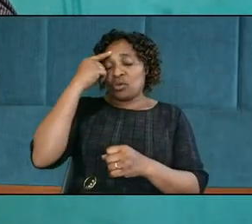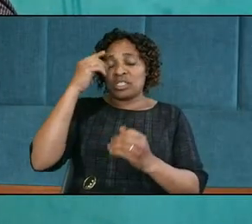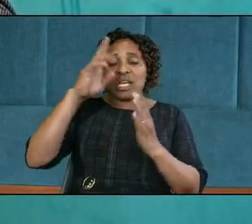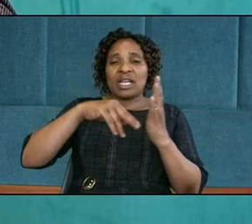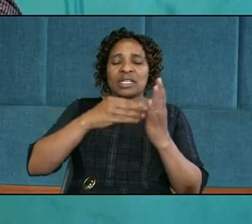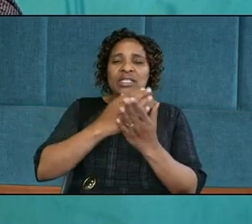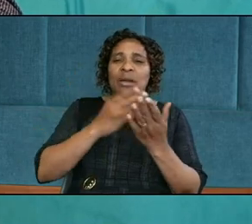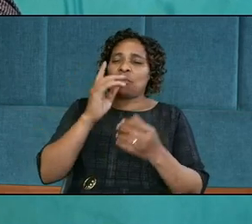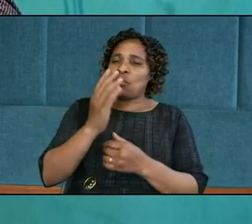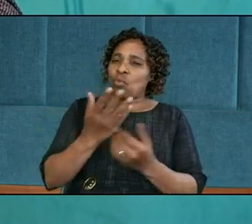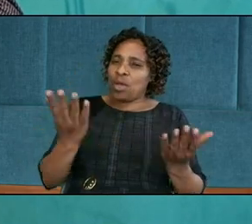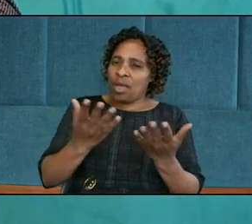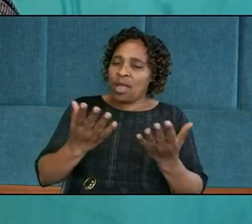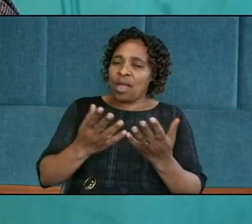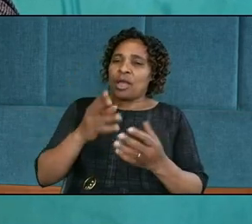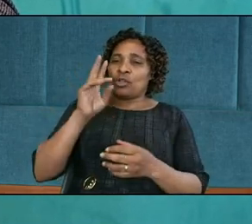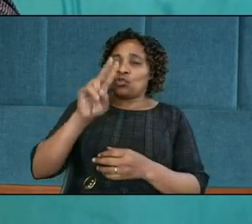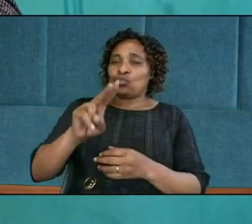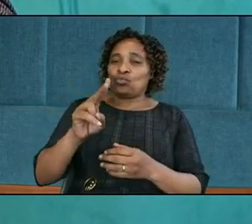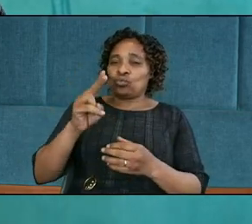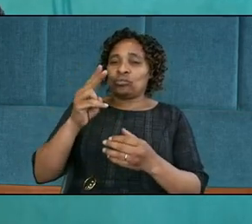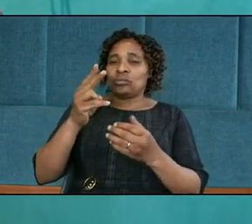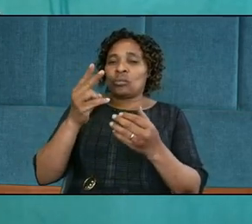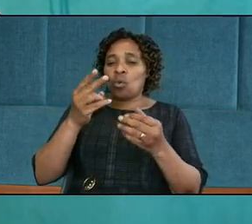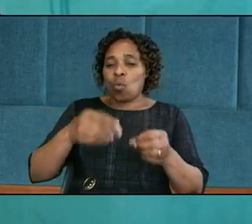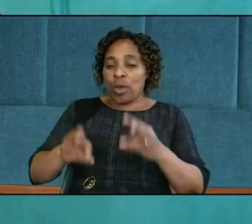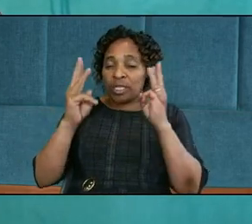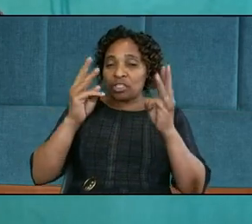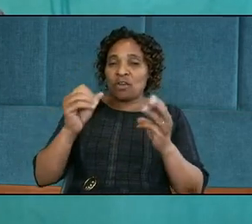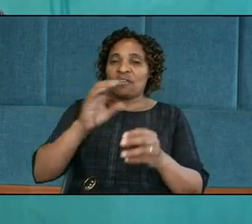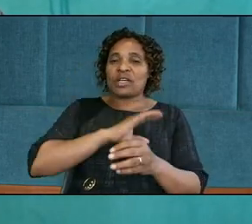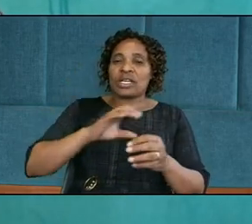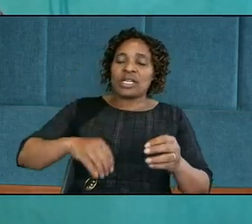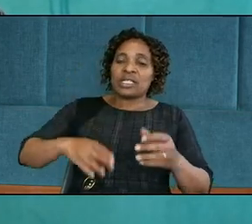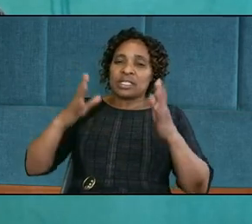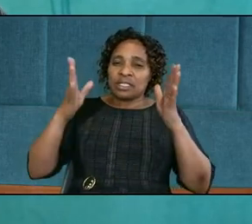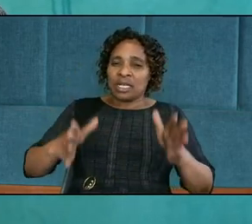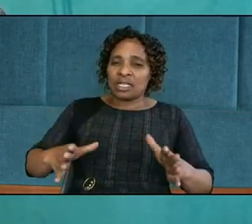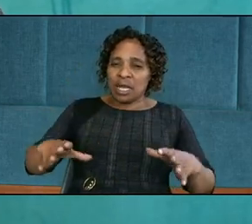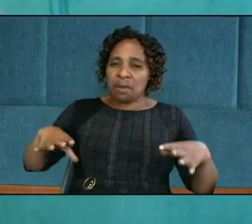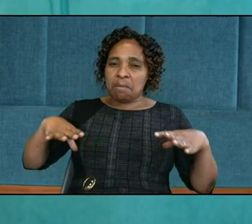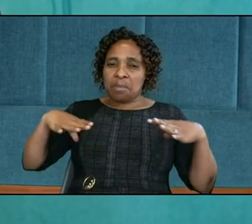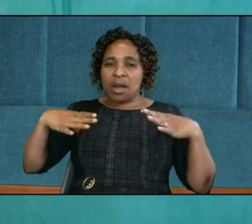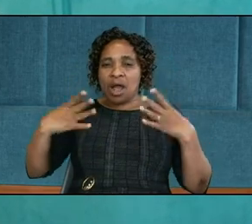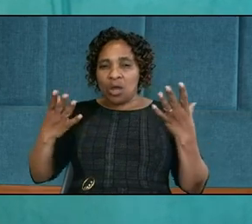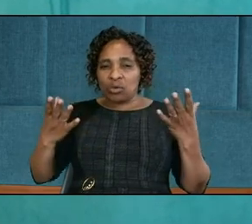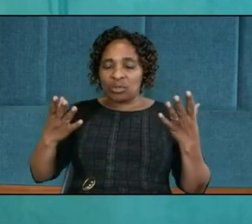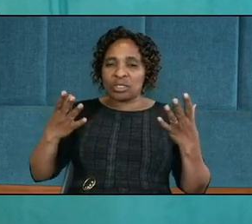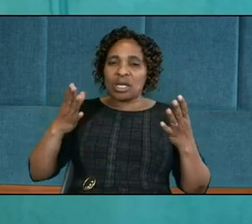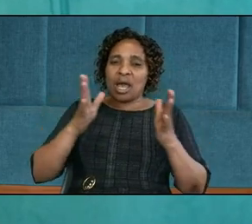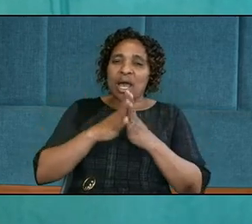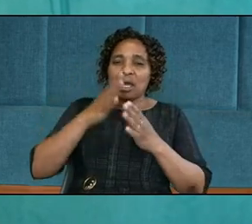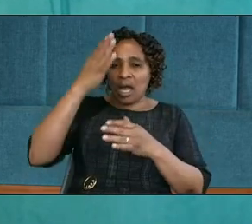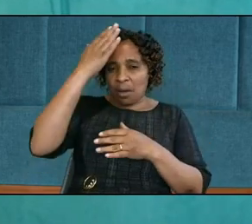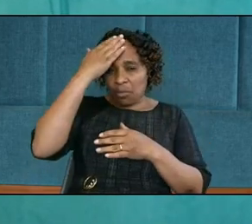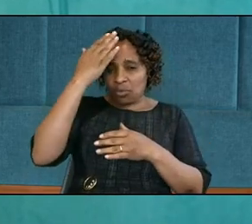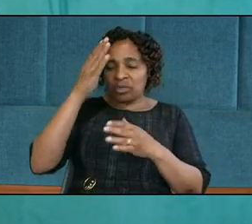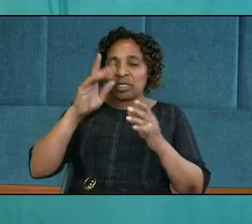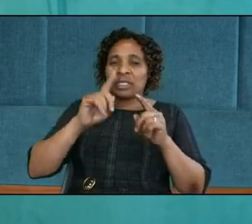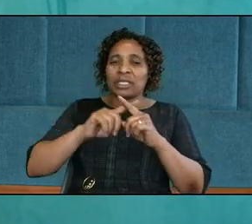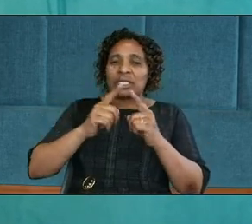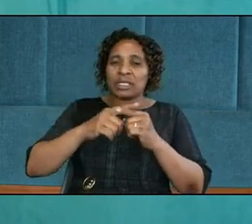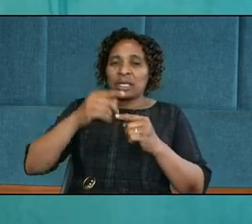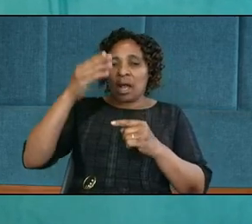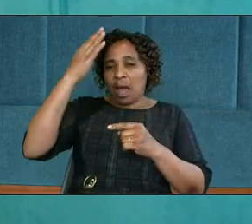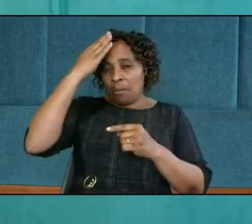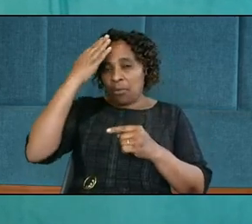somewhere stated that there are two types of Christians, those who are proud and think they are humble, and those who are humble and think